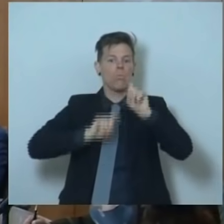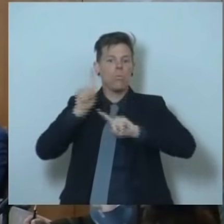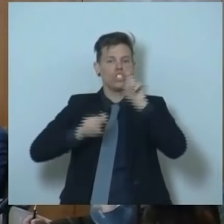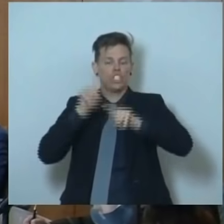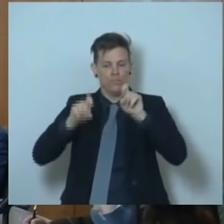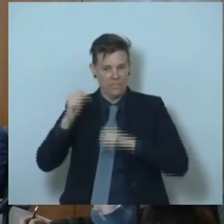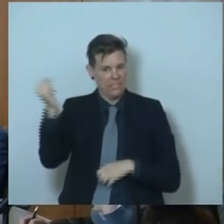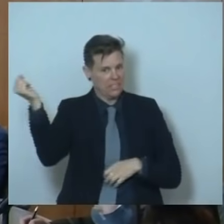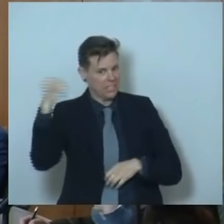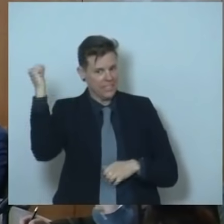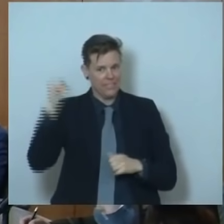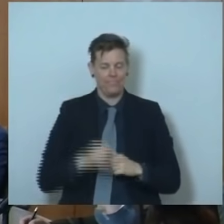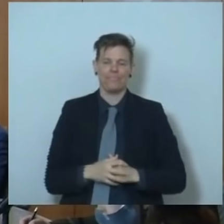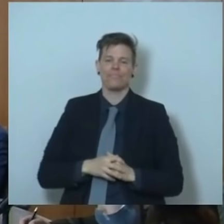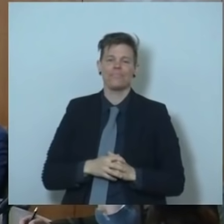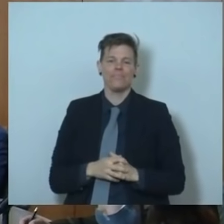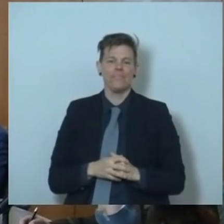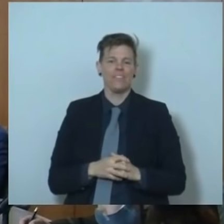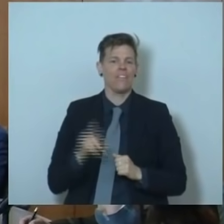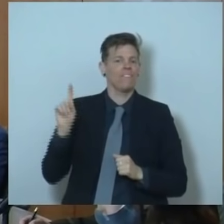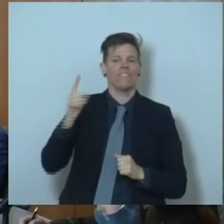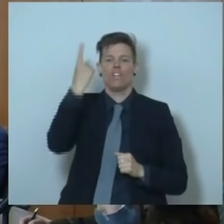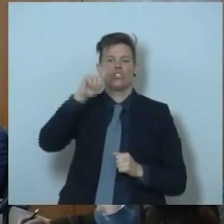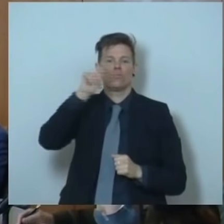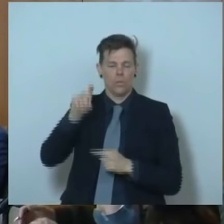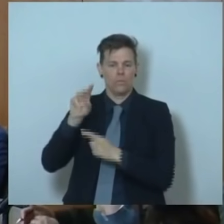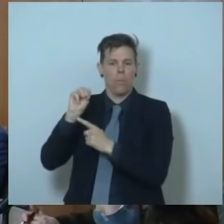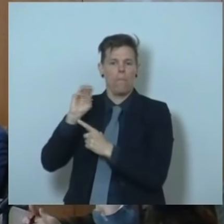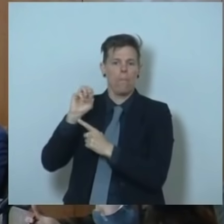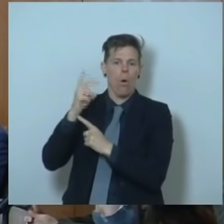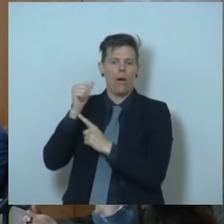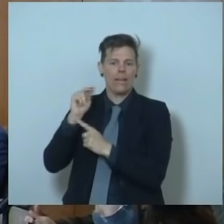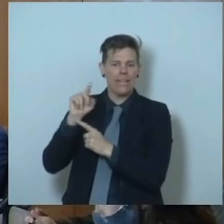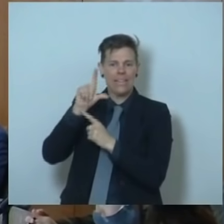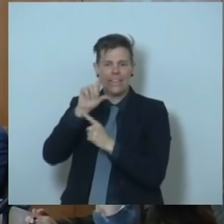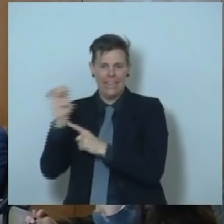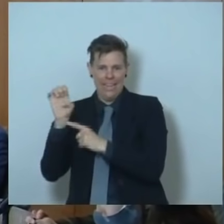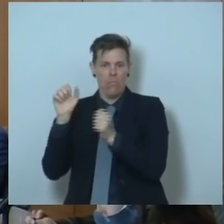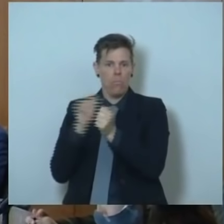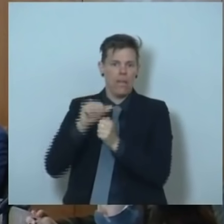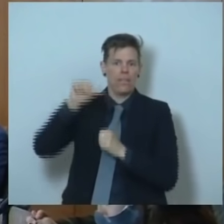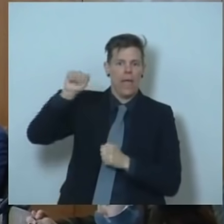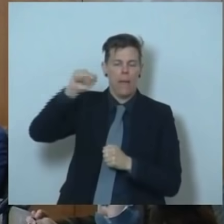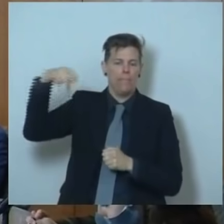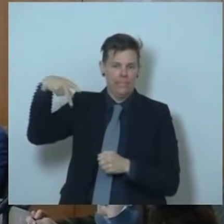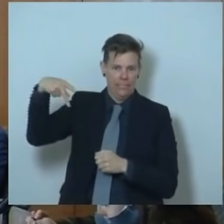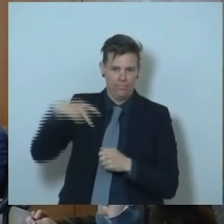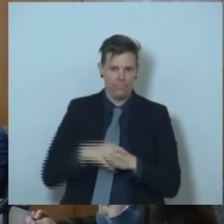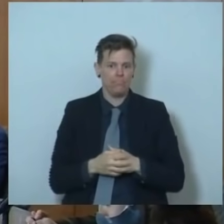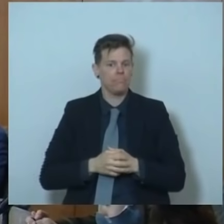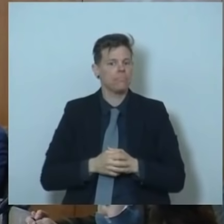Okay, first we're going to go to Morgan Lee with the AP. Morgan, you are unmuted. Go ahead and ask your question.